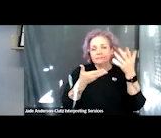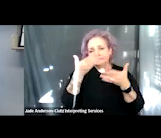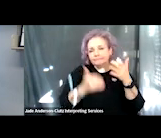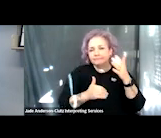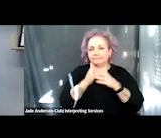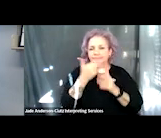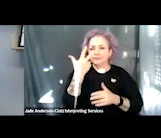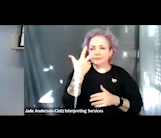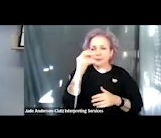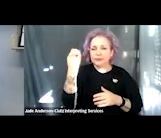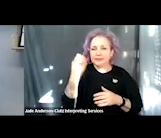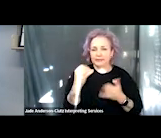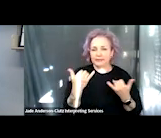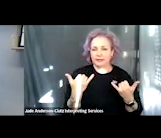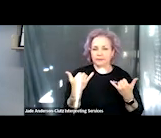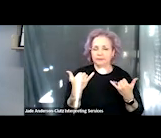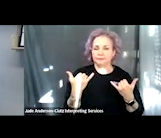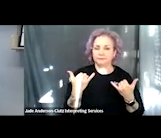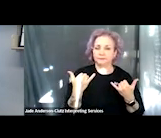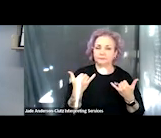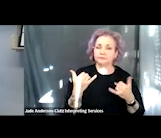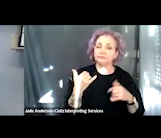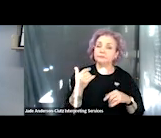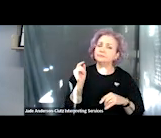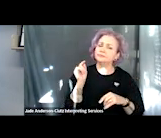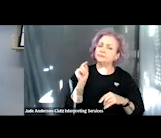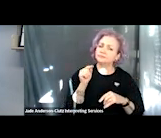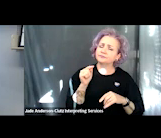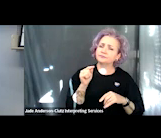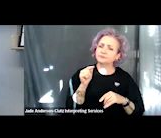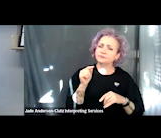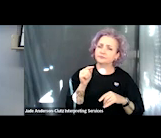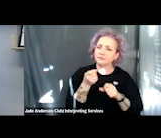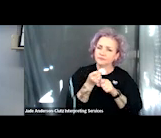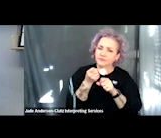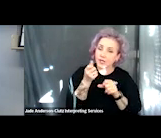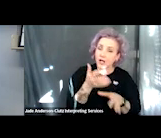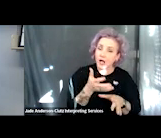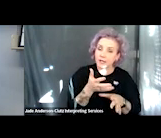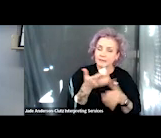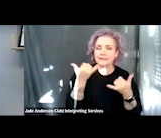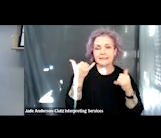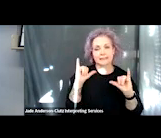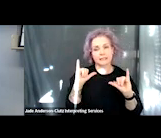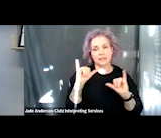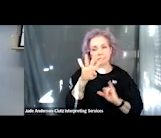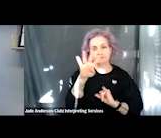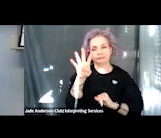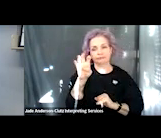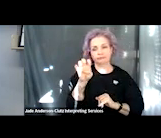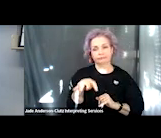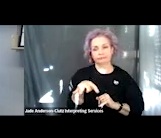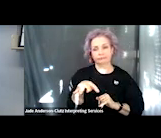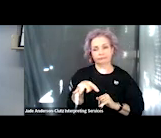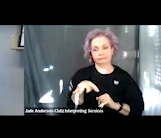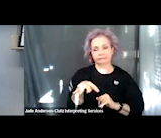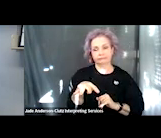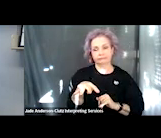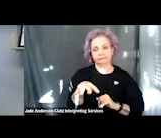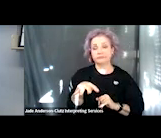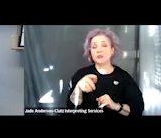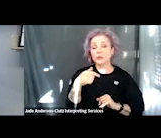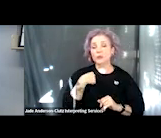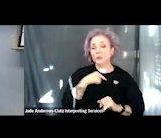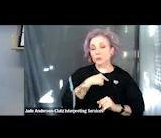don't understand them very well. We know that genes are involved. We know that the environment is also involved, and gene-environment interactions